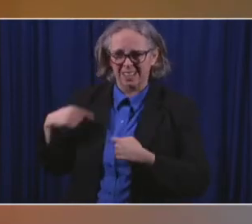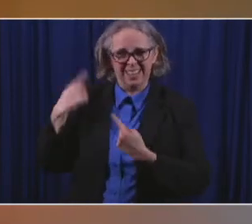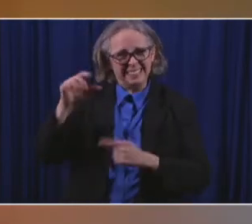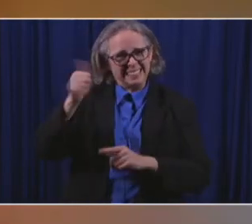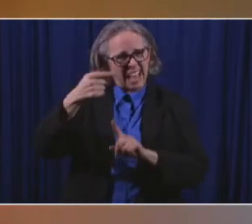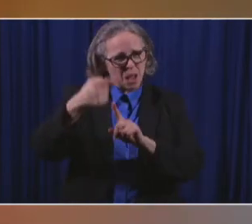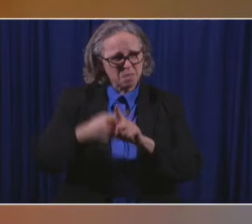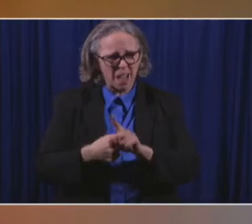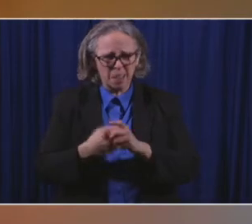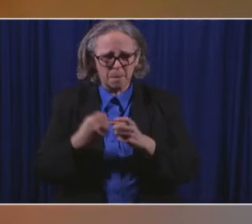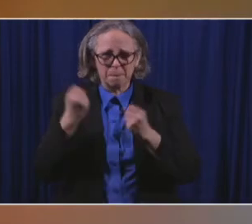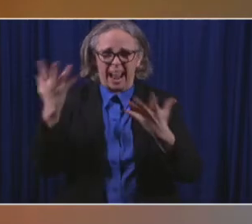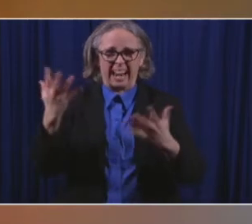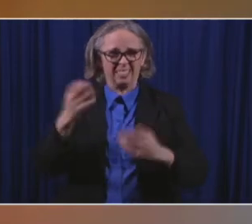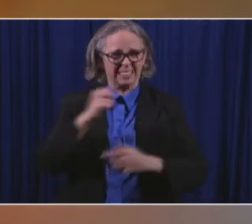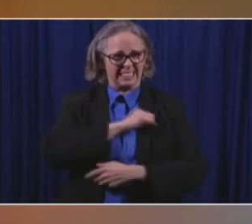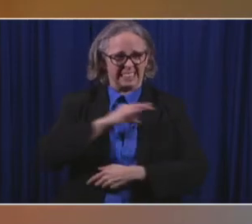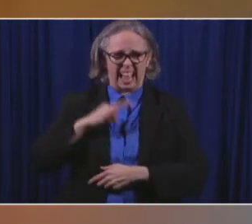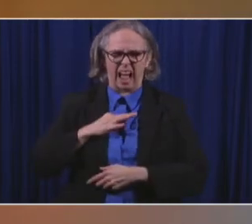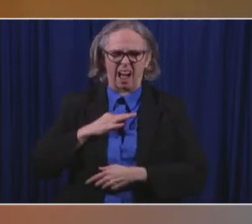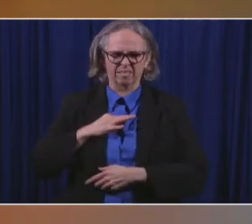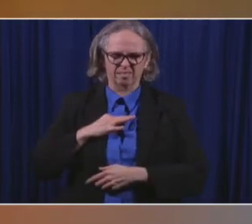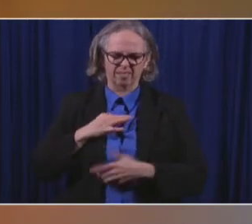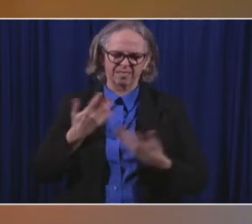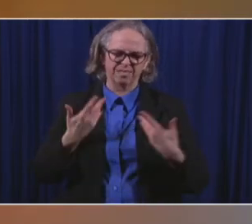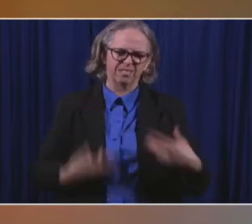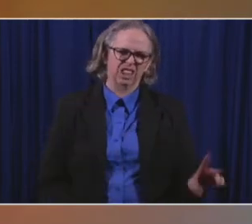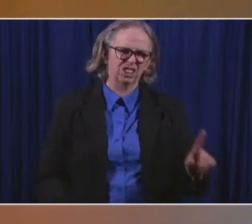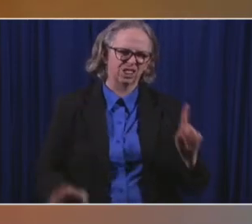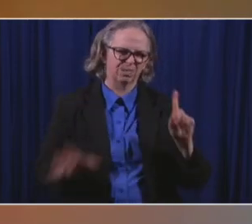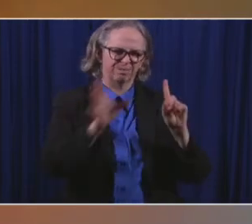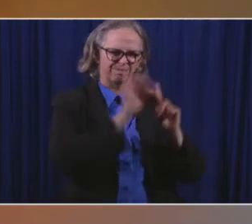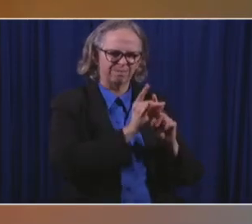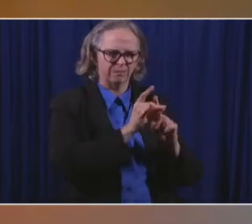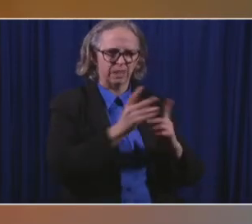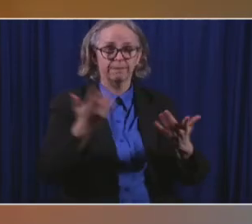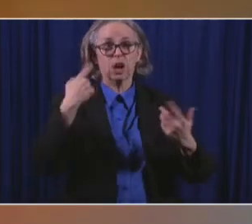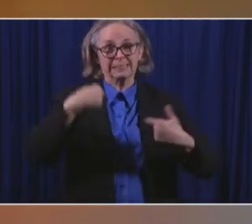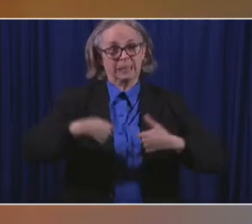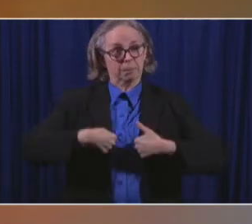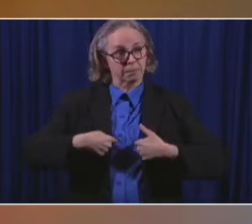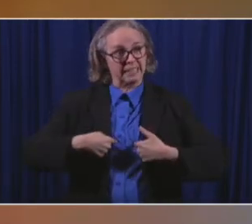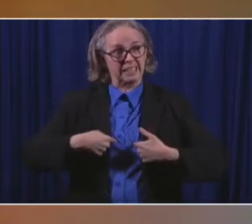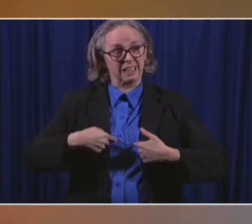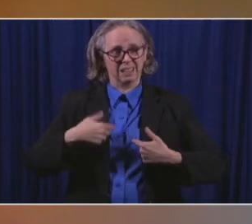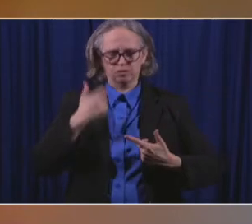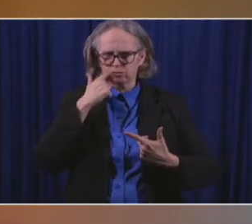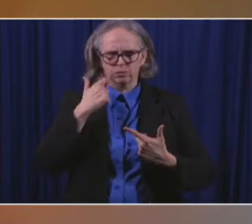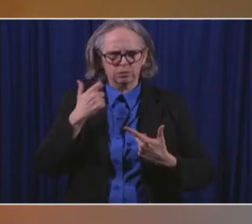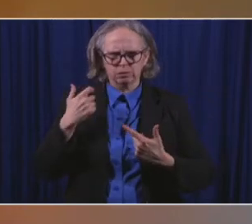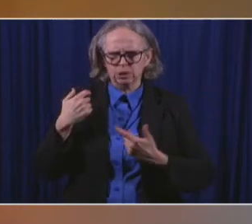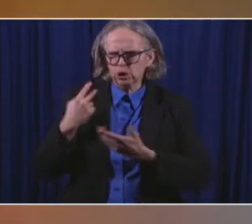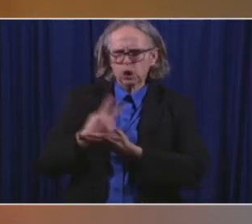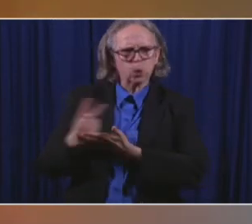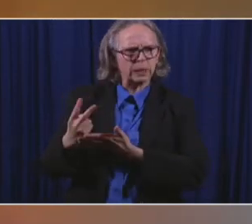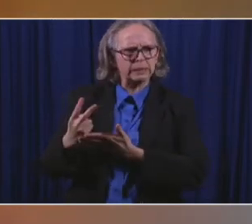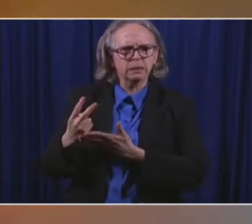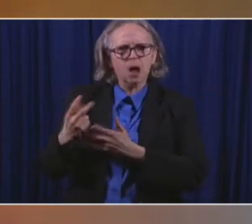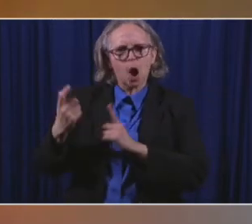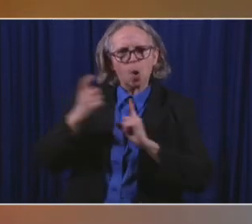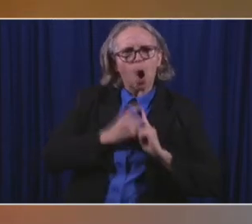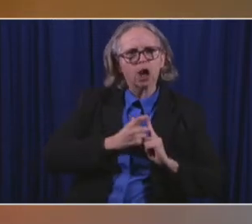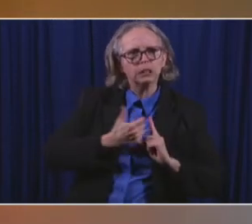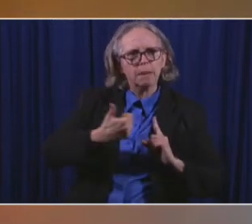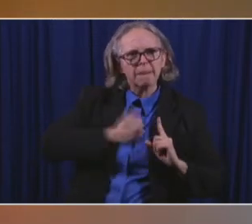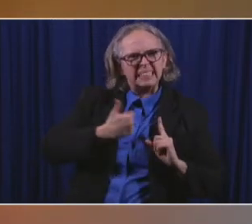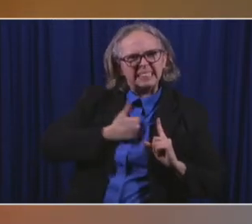themselves sick, as well as myself. I'm just coming back from a 2-week quarantine. So we are full bed capacity wise, as well as staffing wise. Right now,